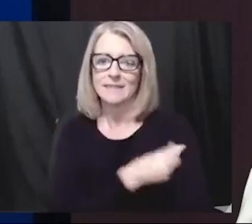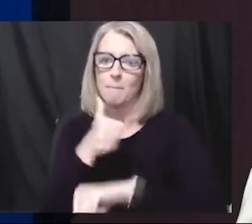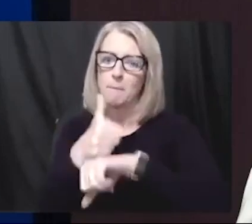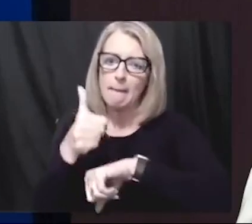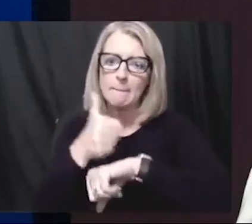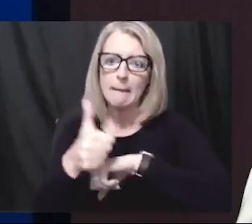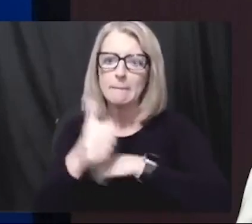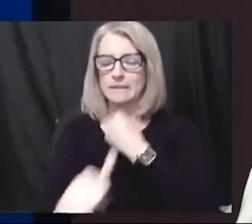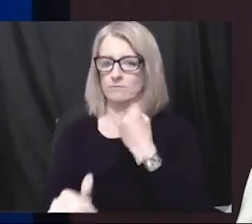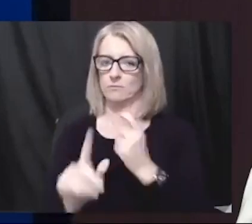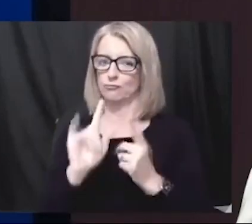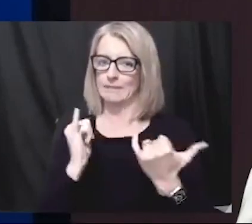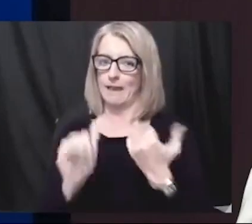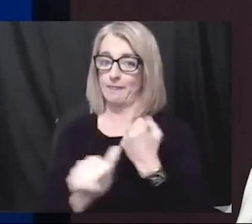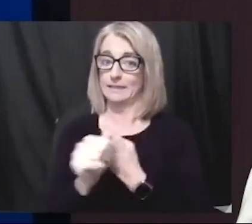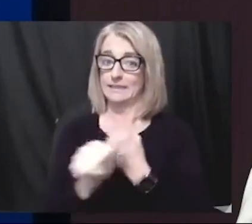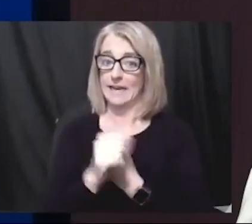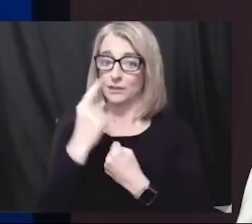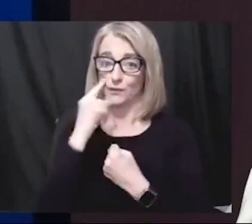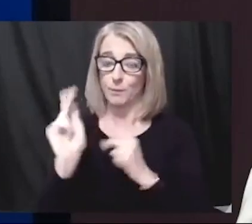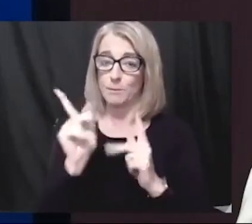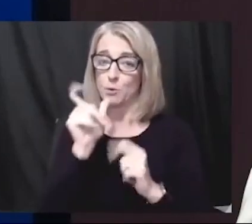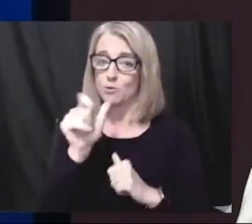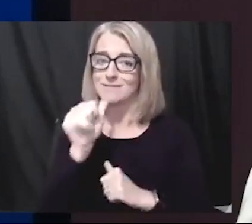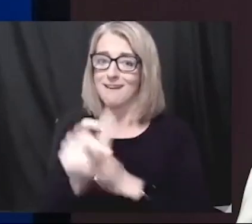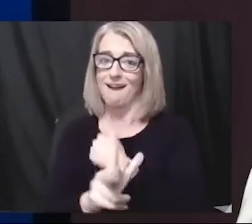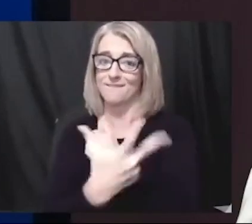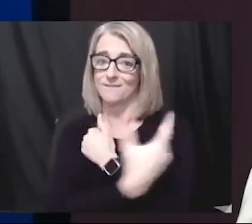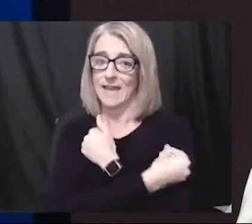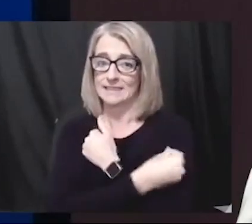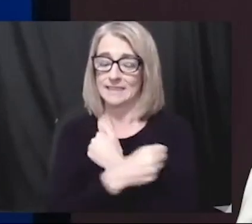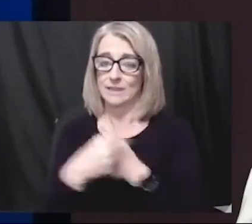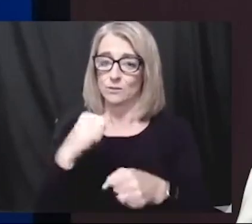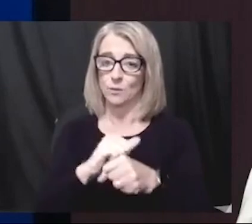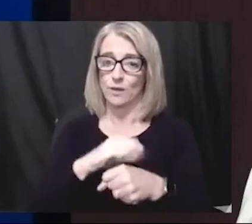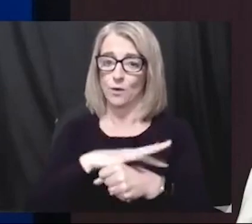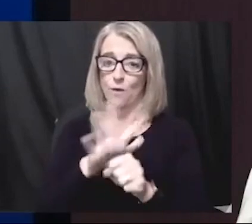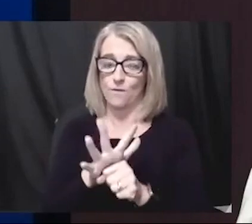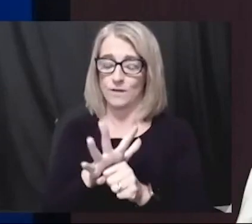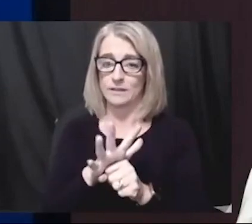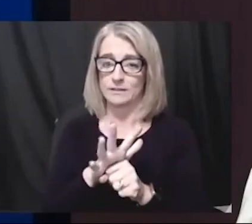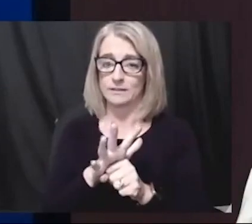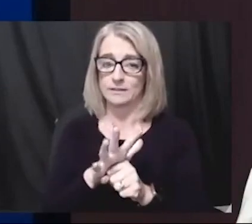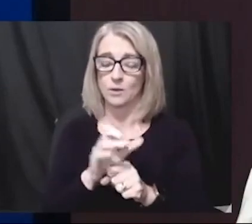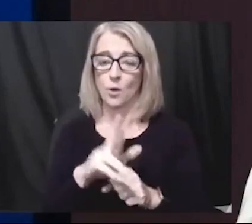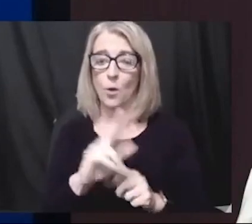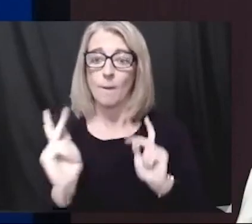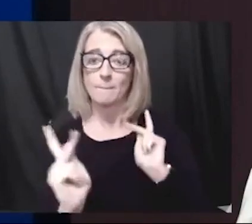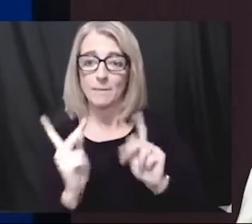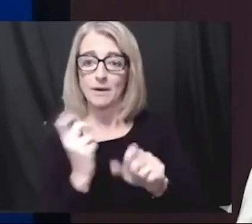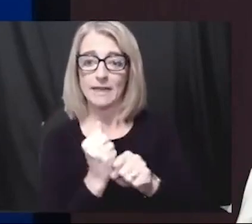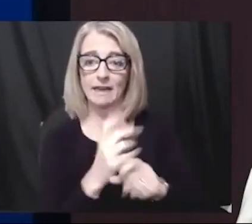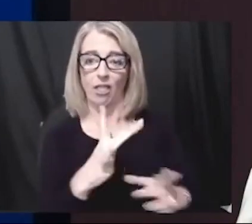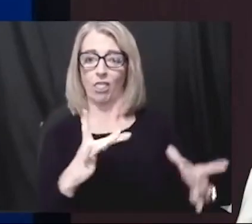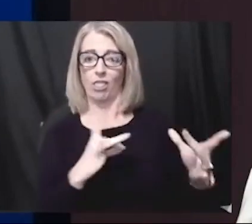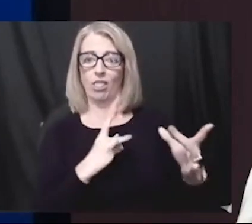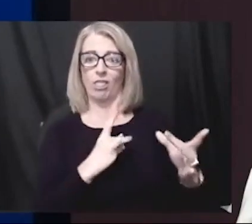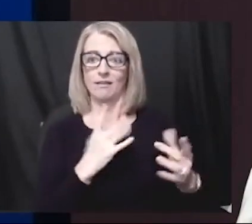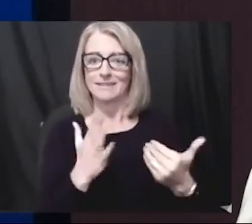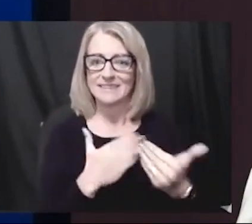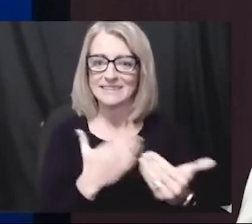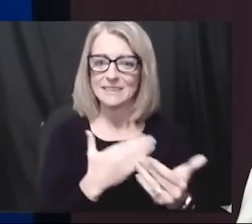for unvaccinated people more to them or to people who are vaccinated getting something from them? Where does